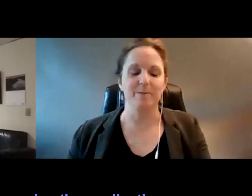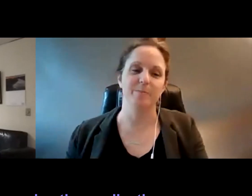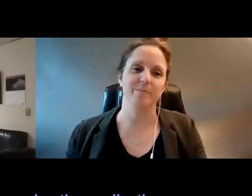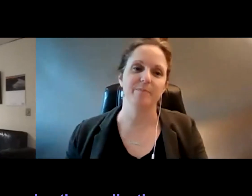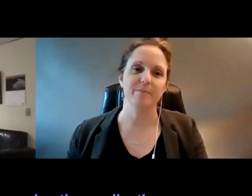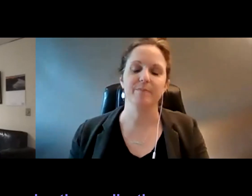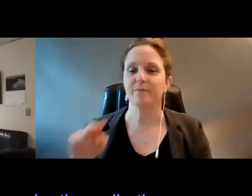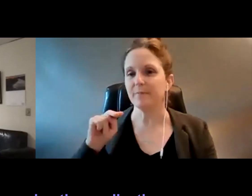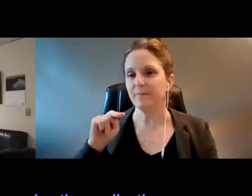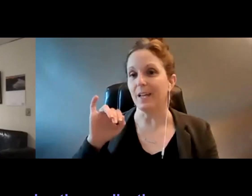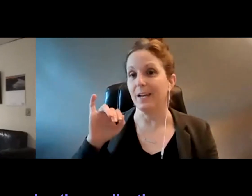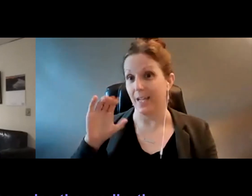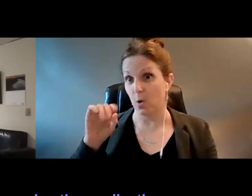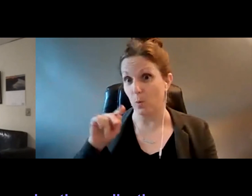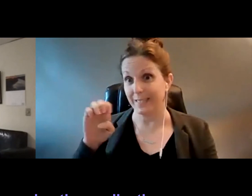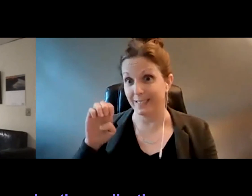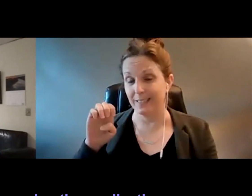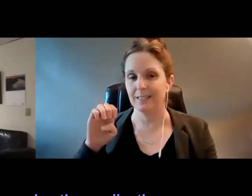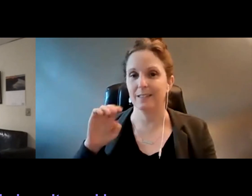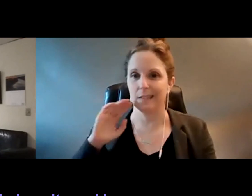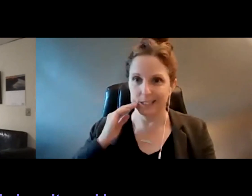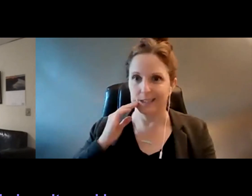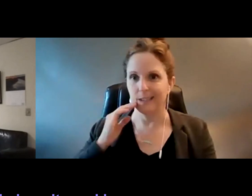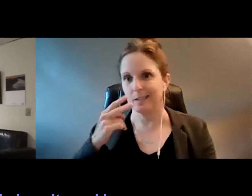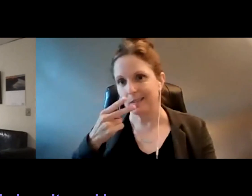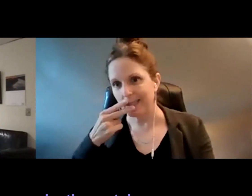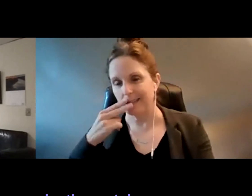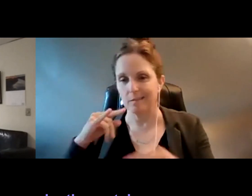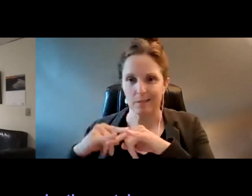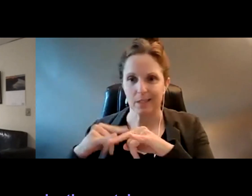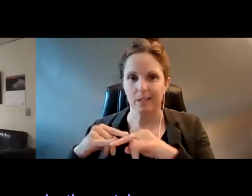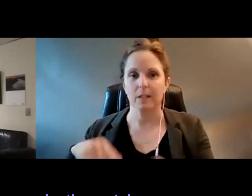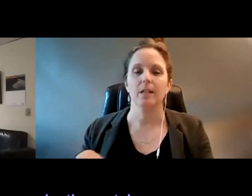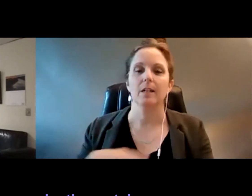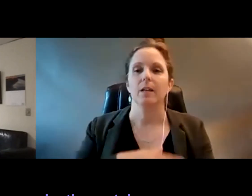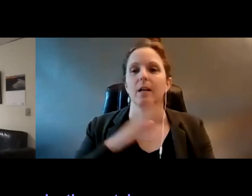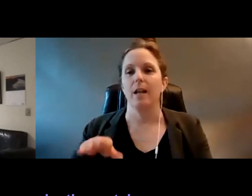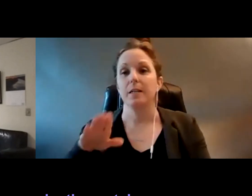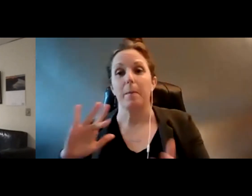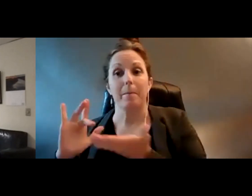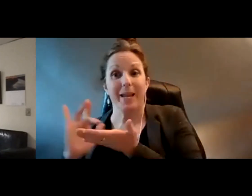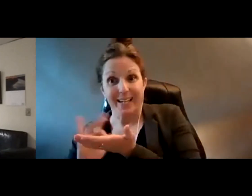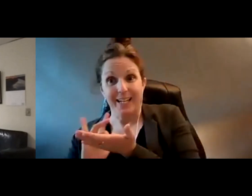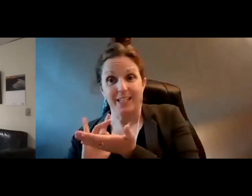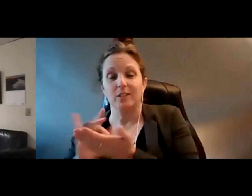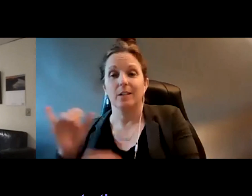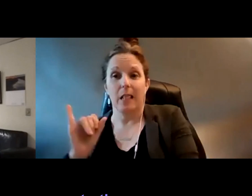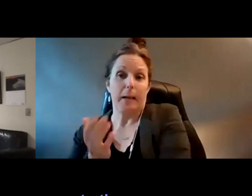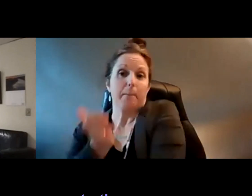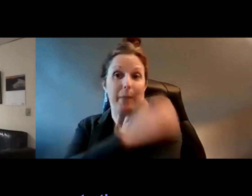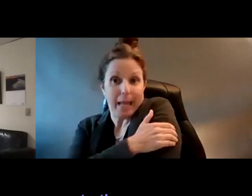this? We actually did a lot of work on this back in the 90s, a long time